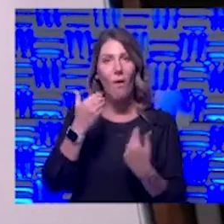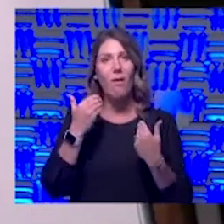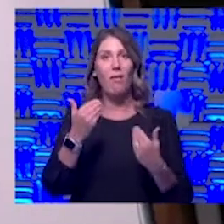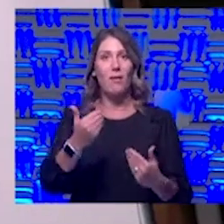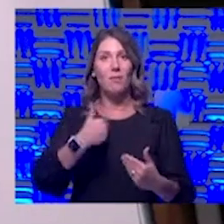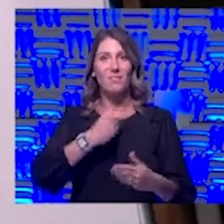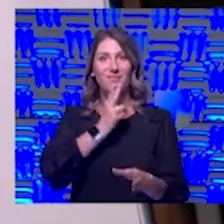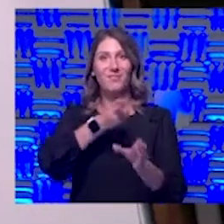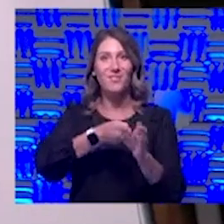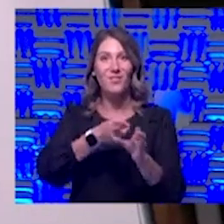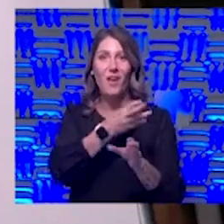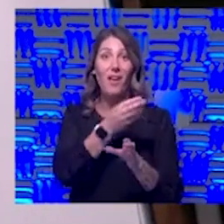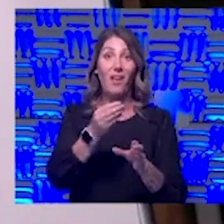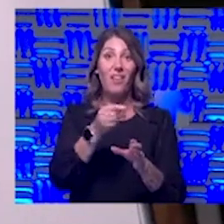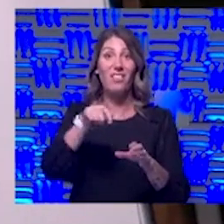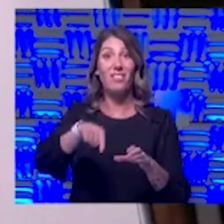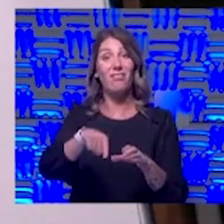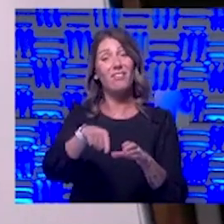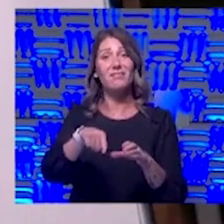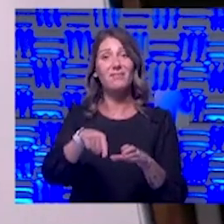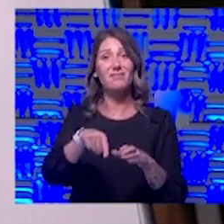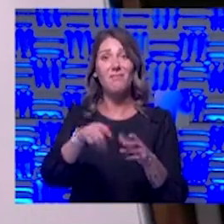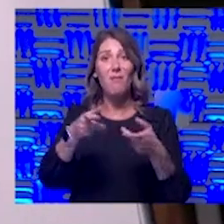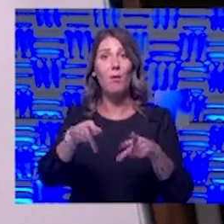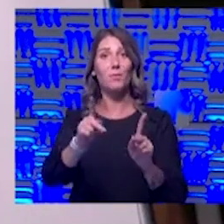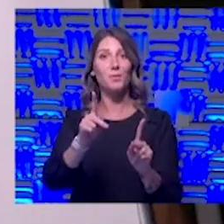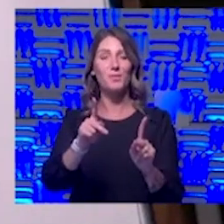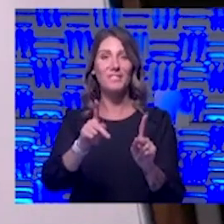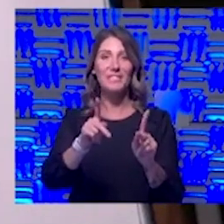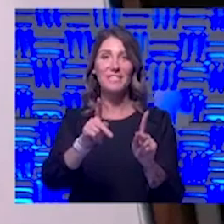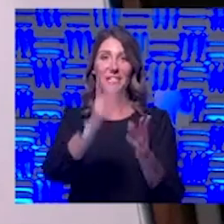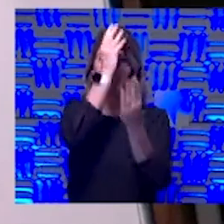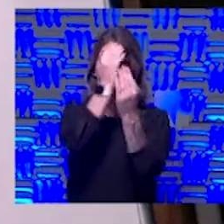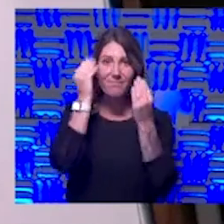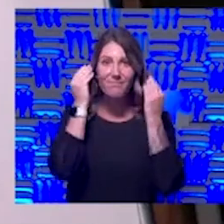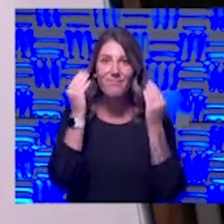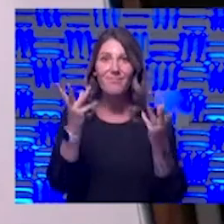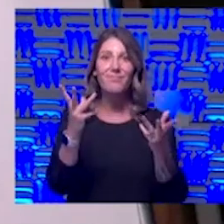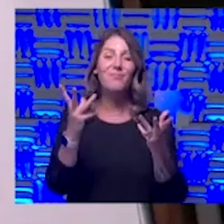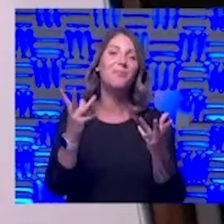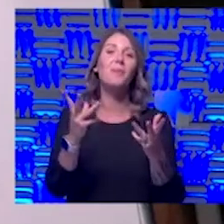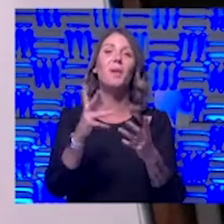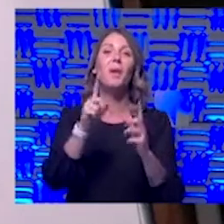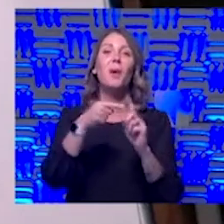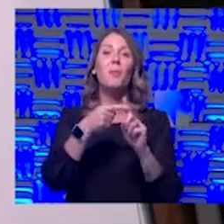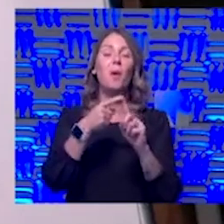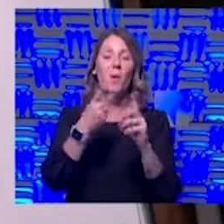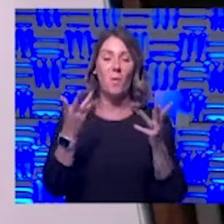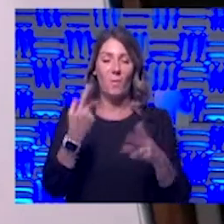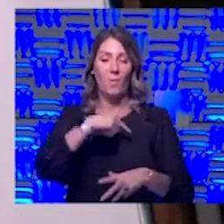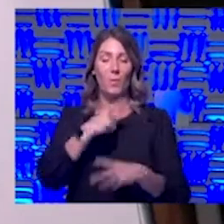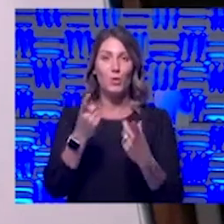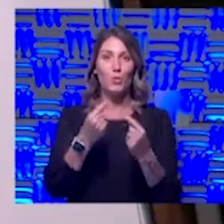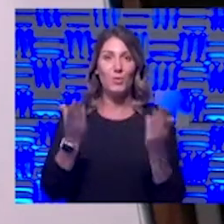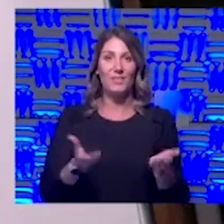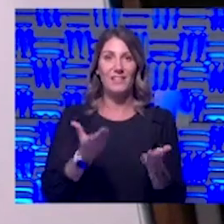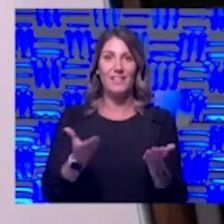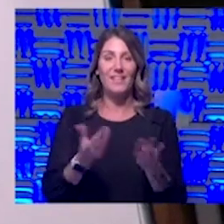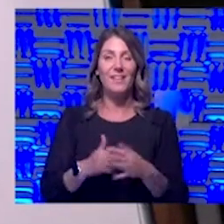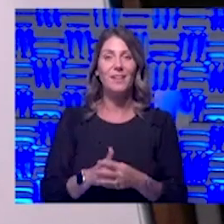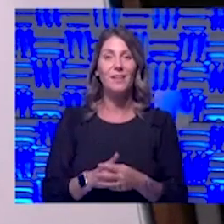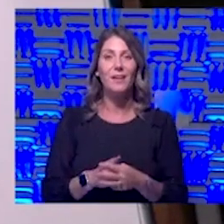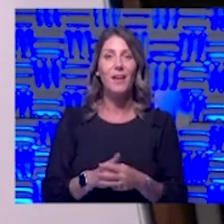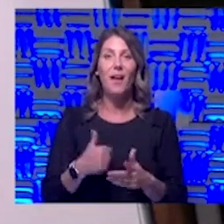allowing me this platform to kind of spread information about what we're doing down here. And I